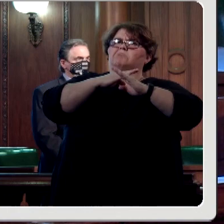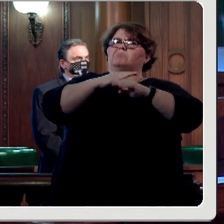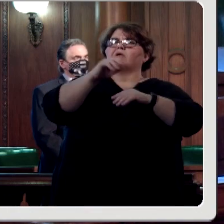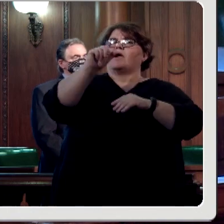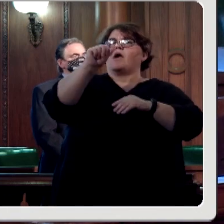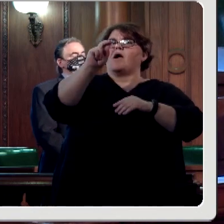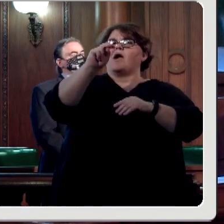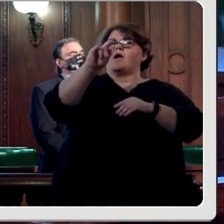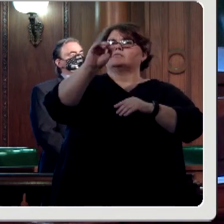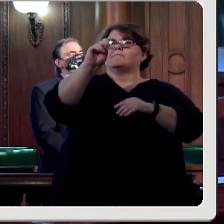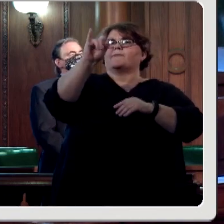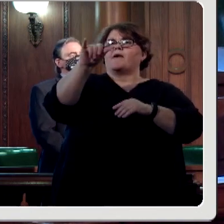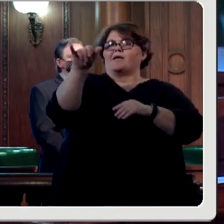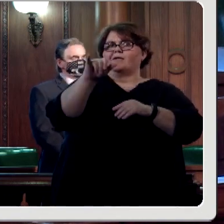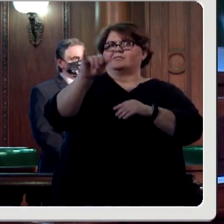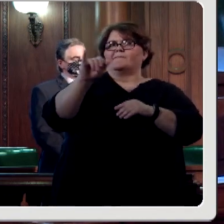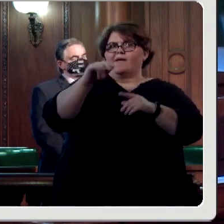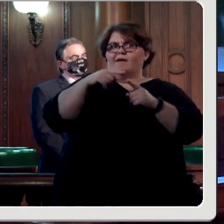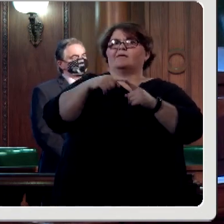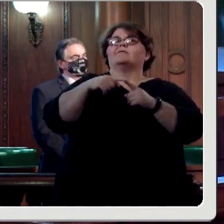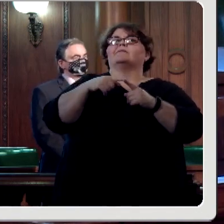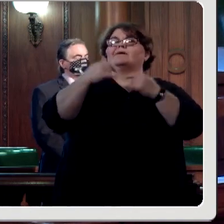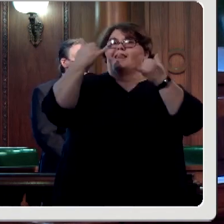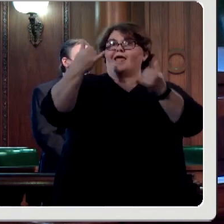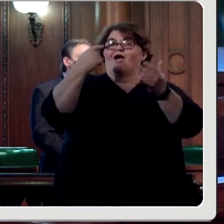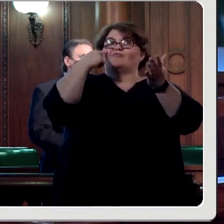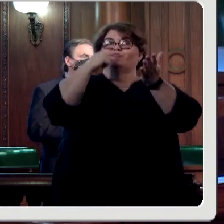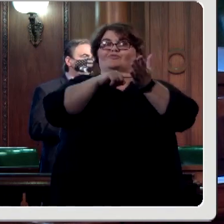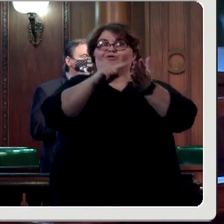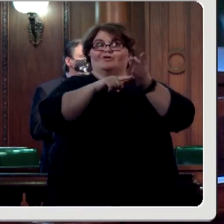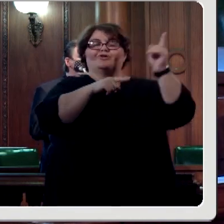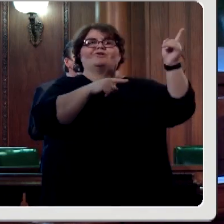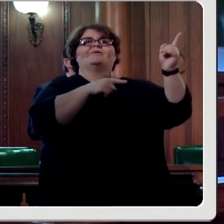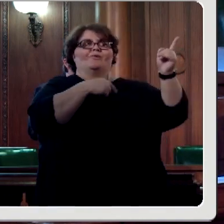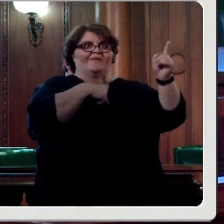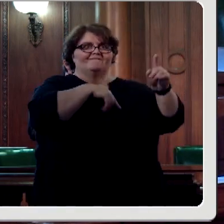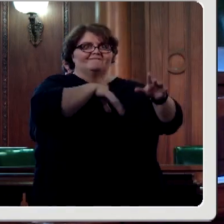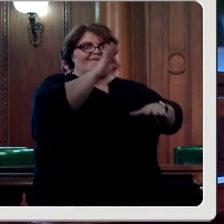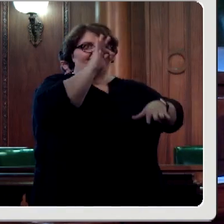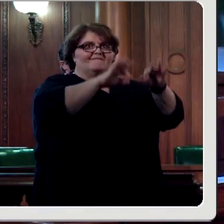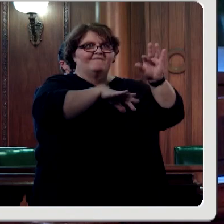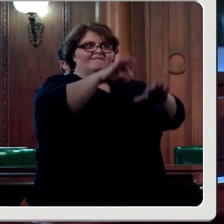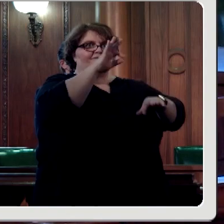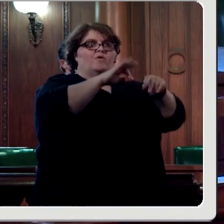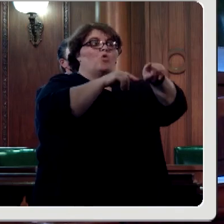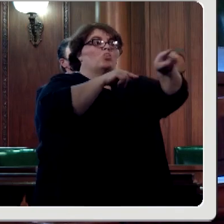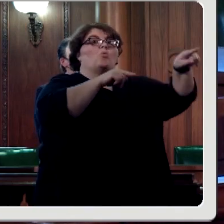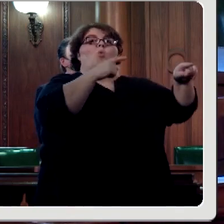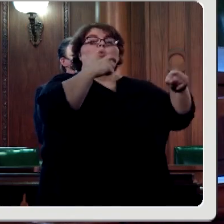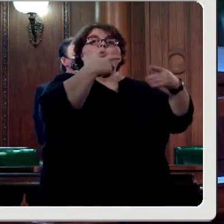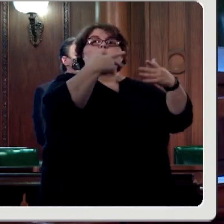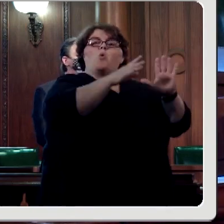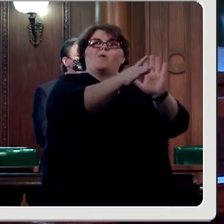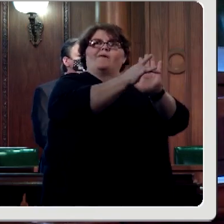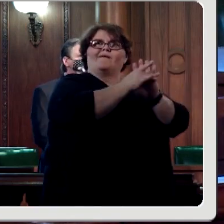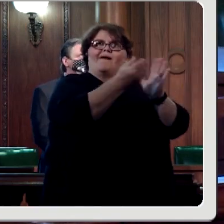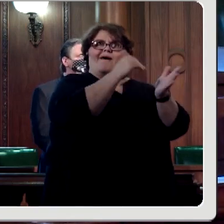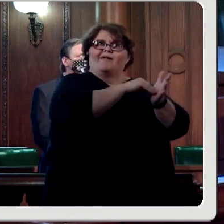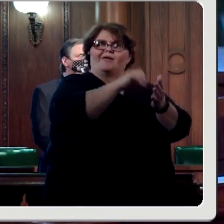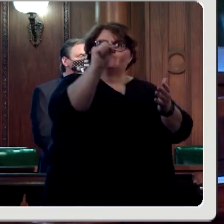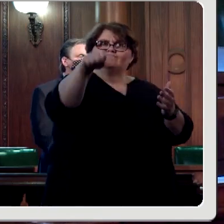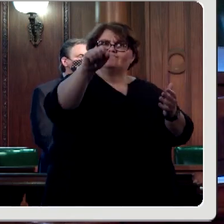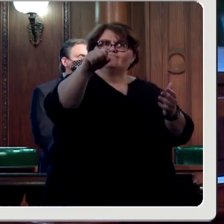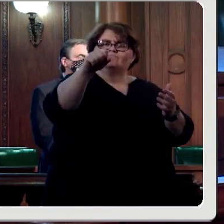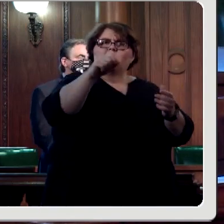of verified reinfection with SARS-CoV-2. And this is through the use of whole genome sequencing,